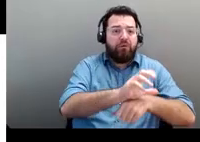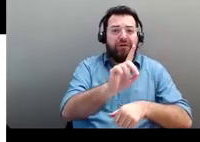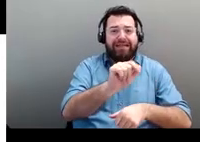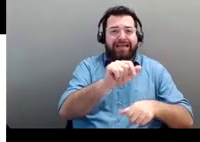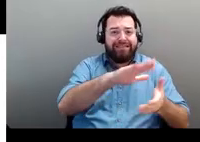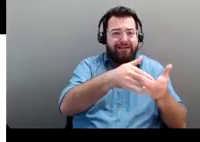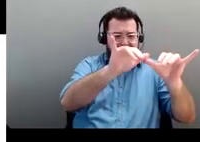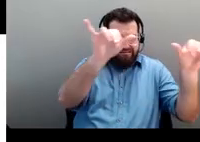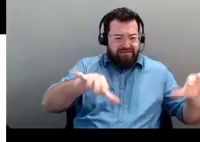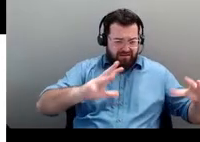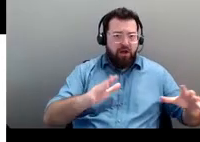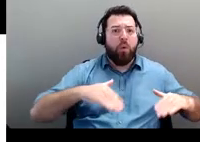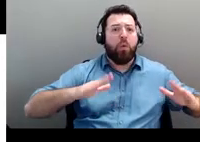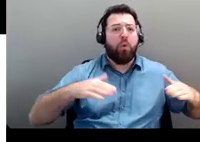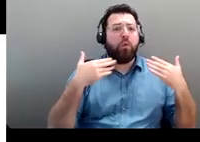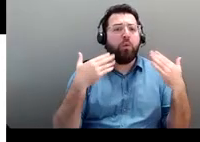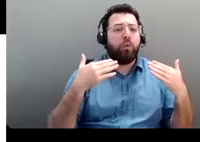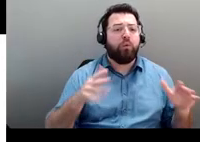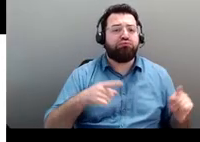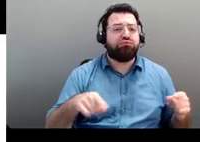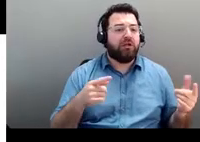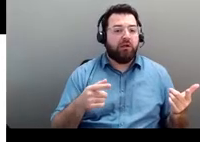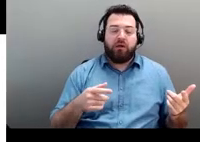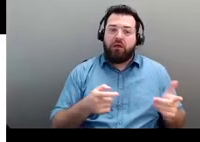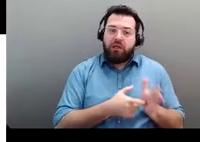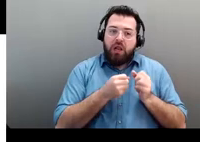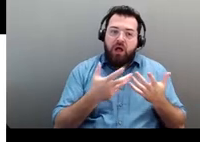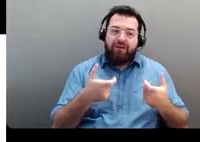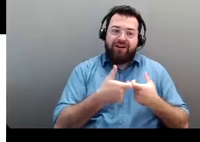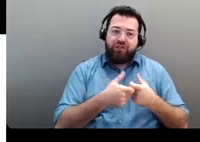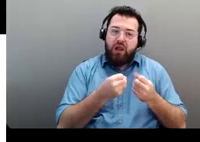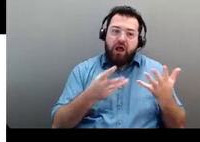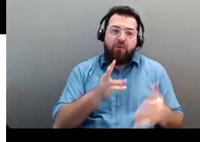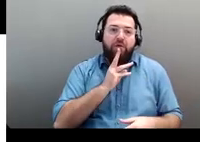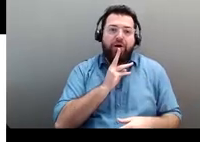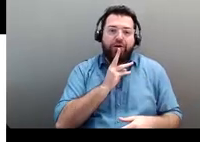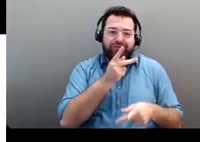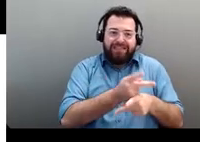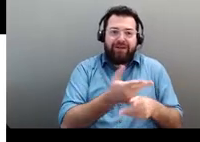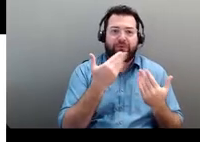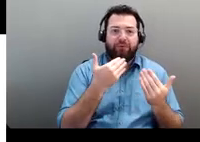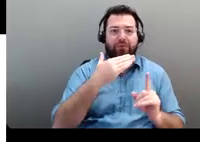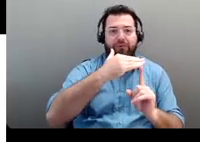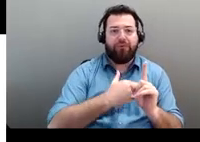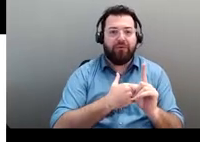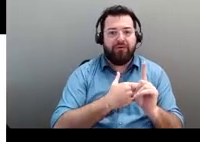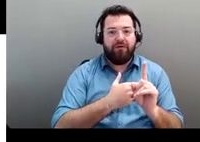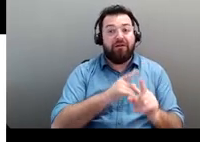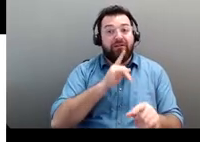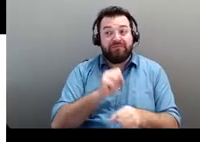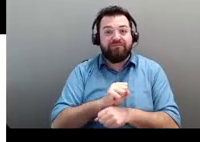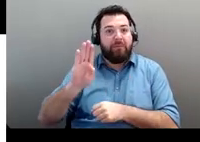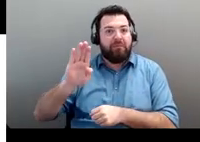And now, I mean, recently I read this report from the BBC that 1 in 3 people in the